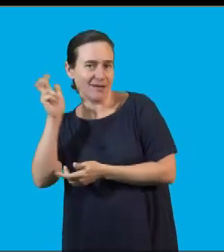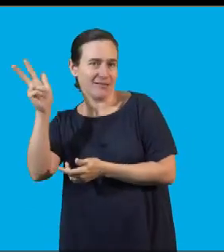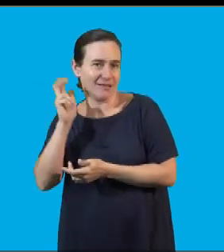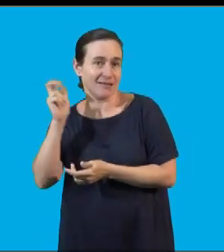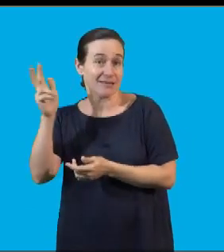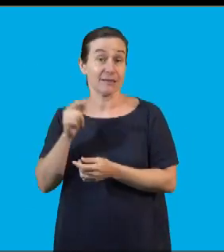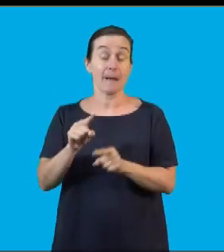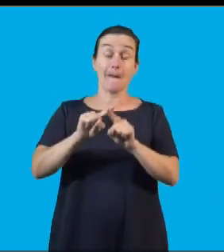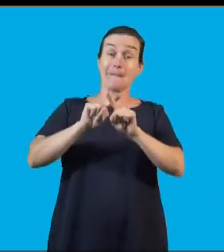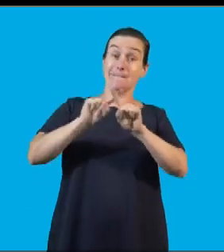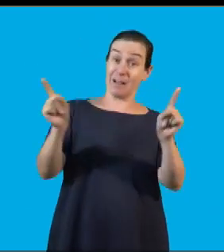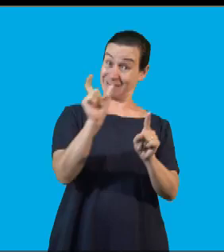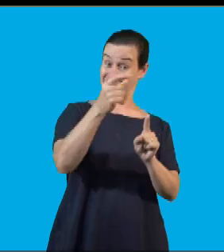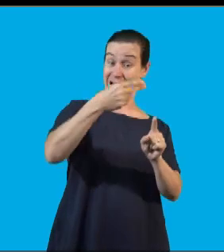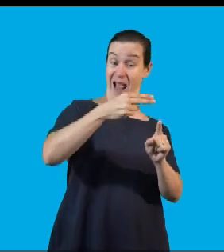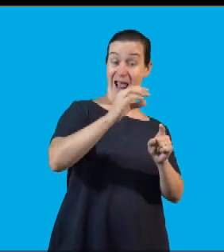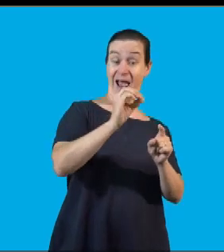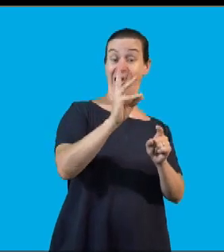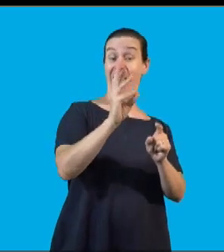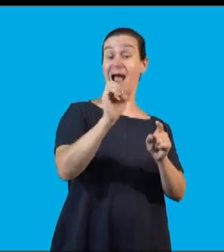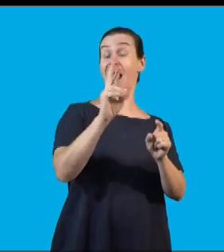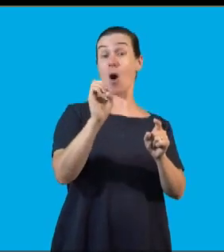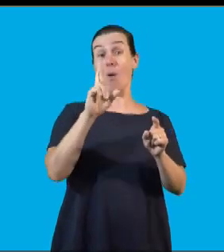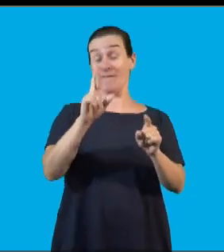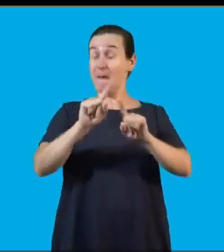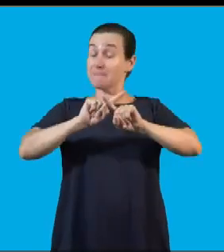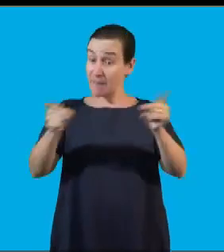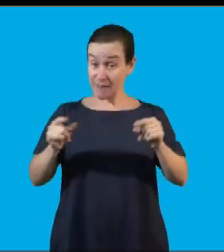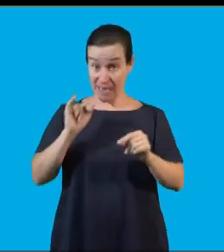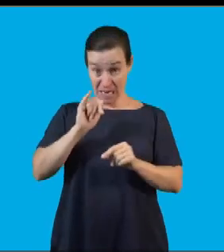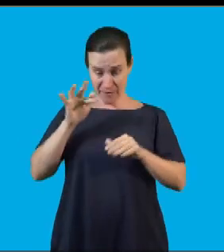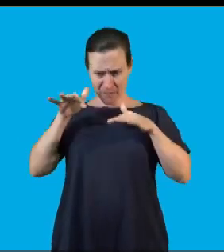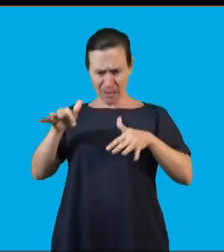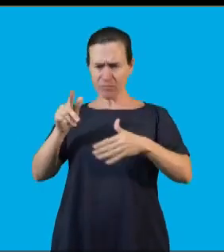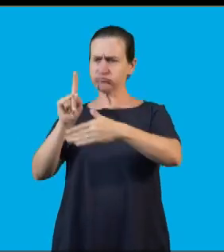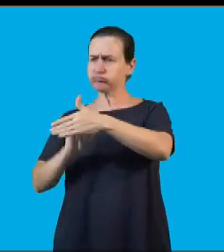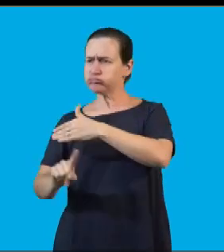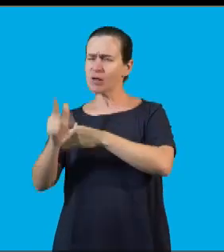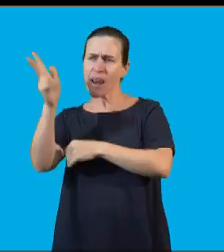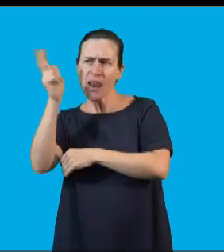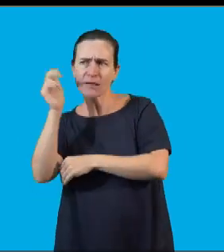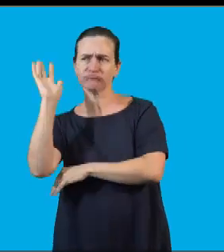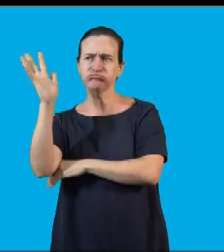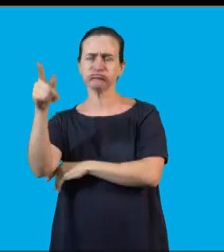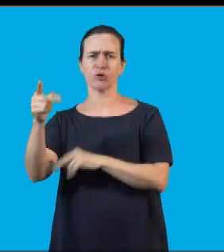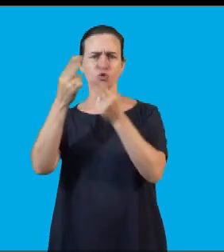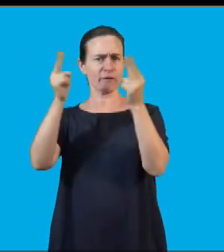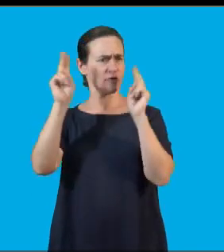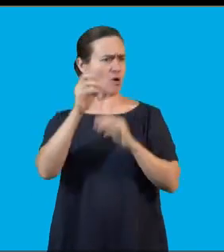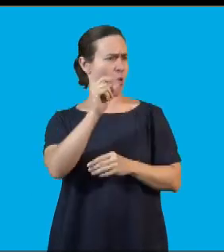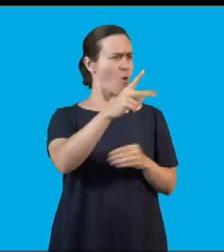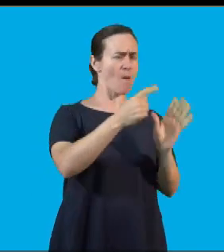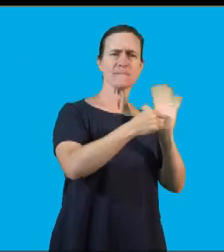irony answer, I have to show both sides. People attending lectures or theatre goers are not judged in a similar